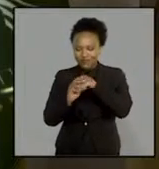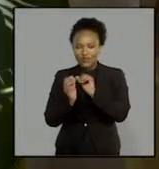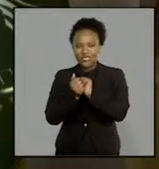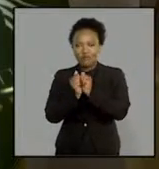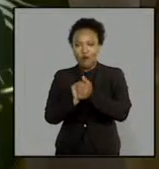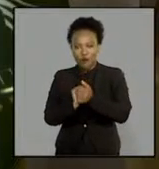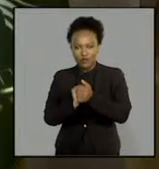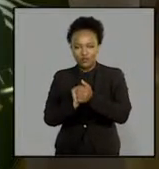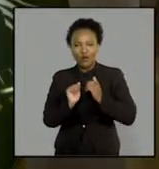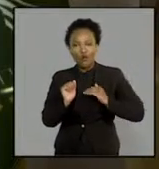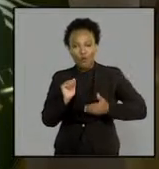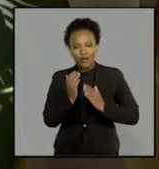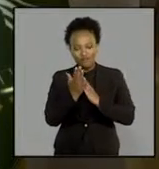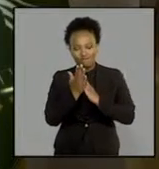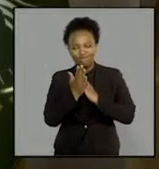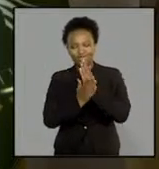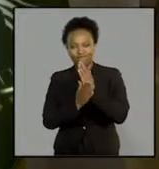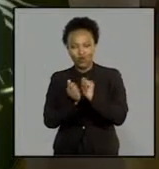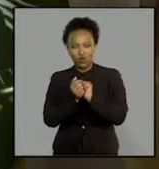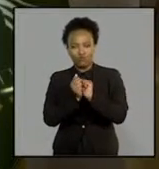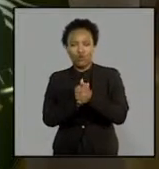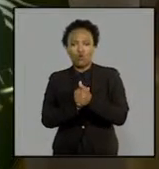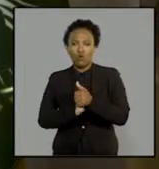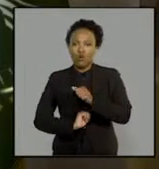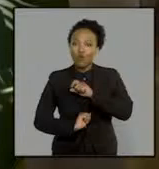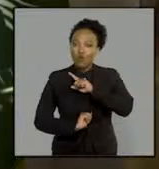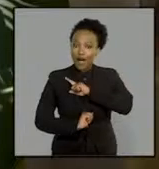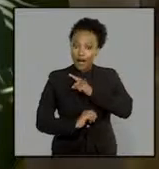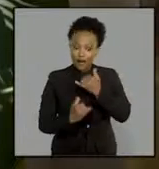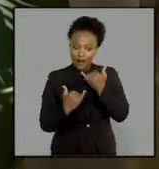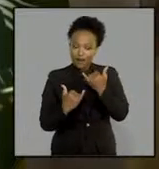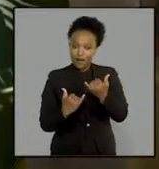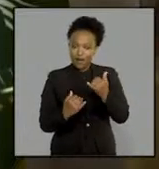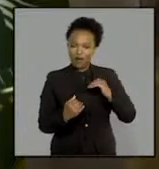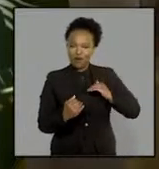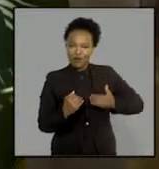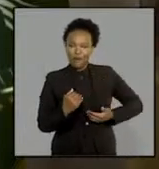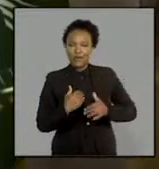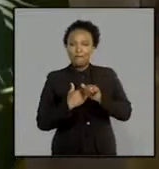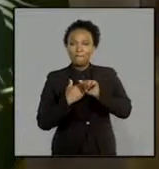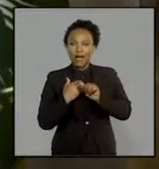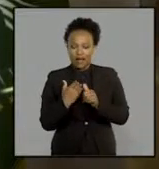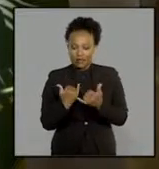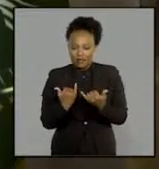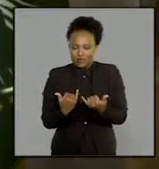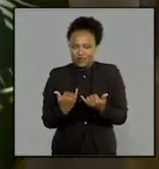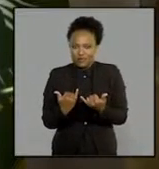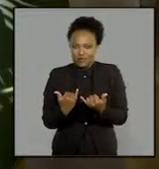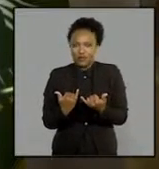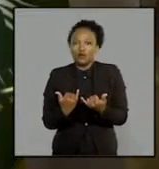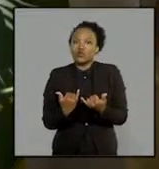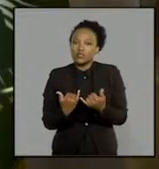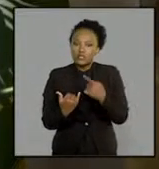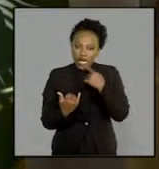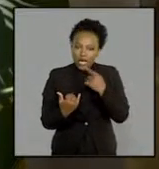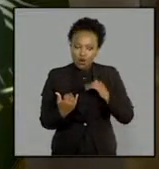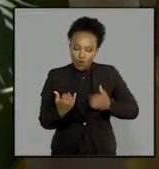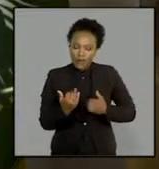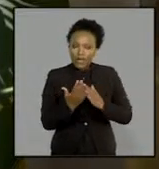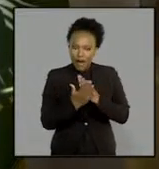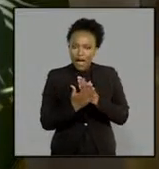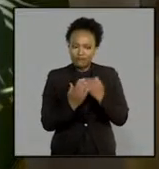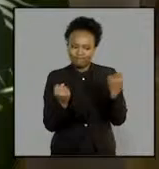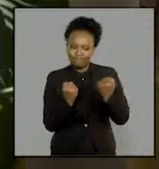disability in sport, women's rights in sport, especially considering Women's Month theme